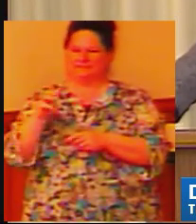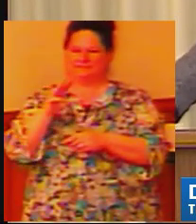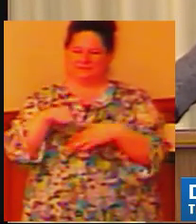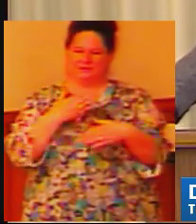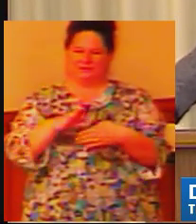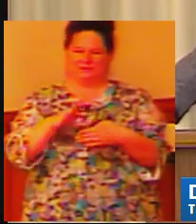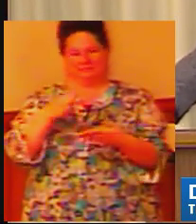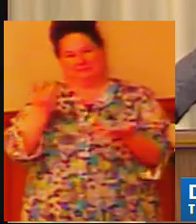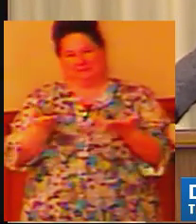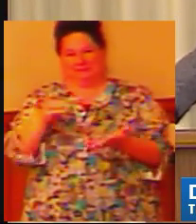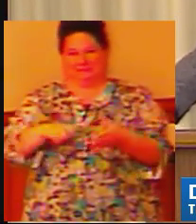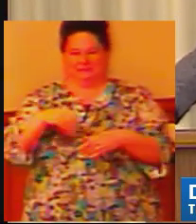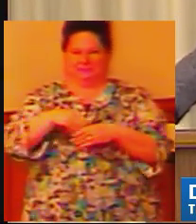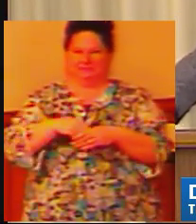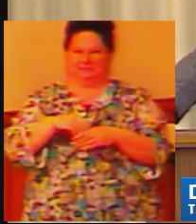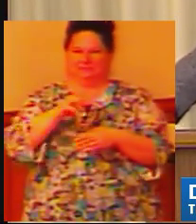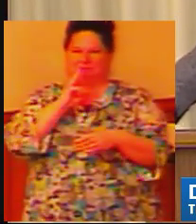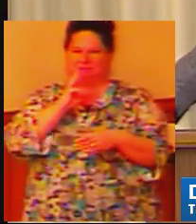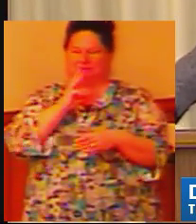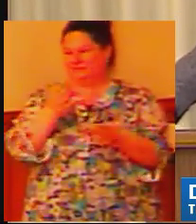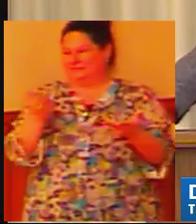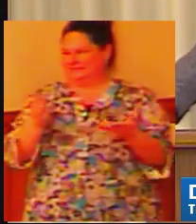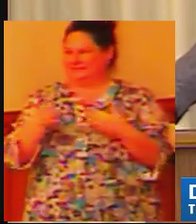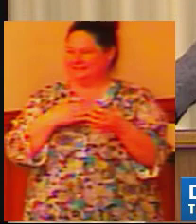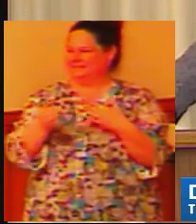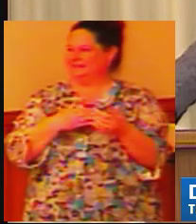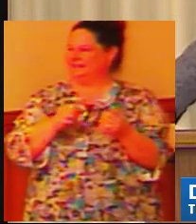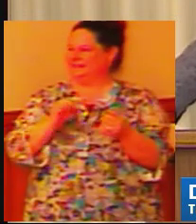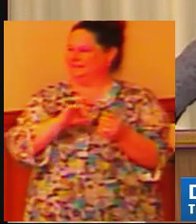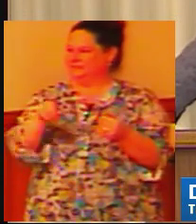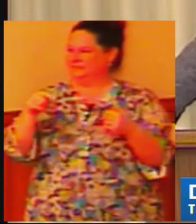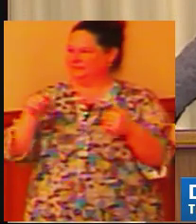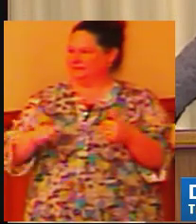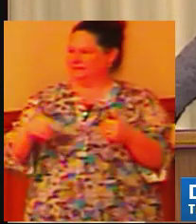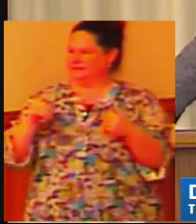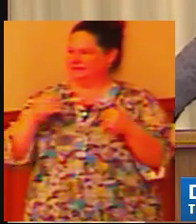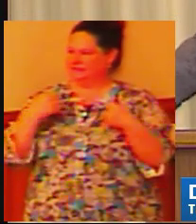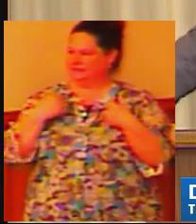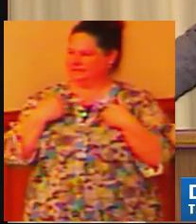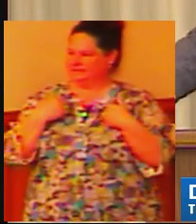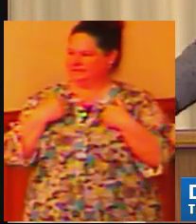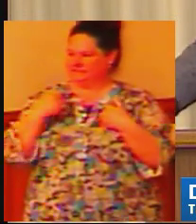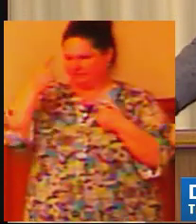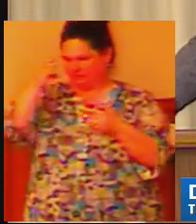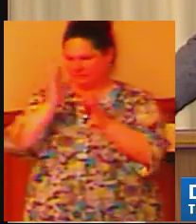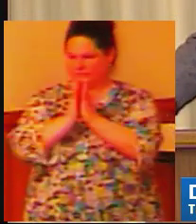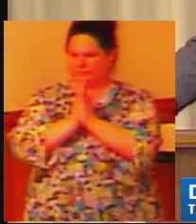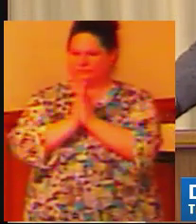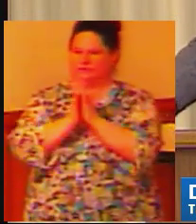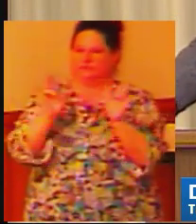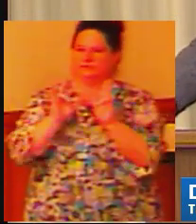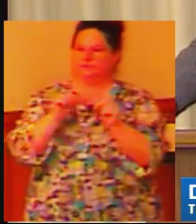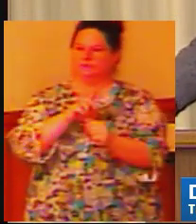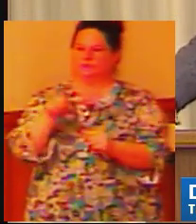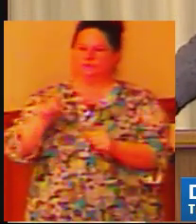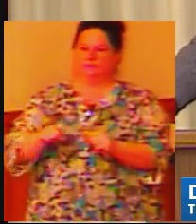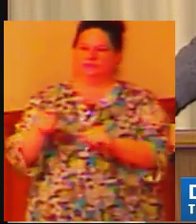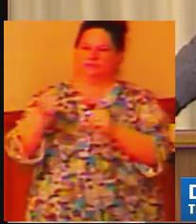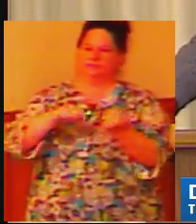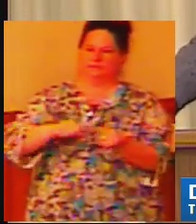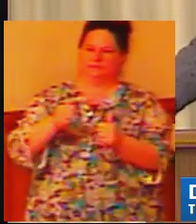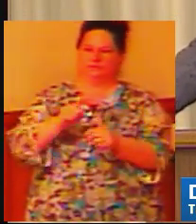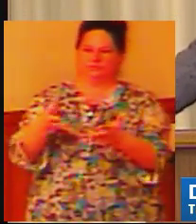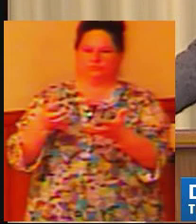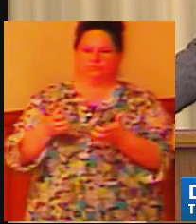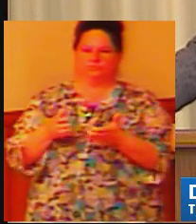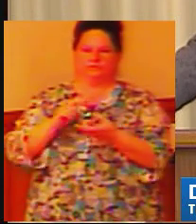or something like that. Anyways, if you have the need for the prayers of the saints or that you need to be baptized, you want